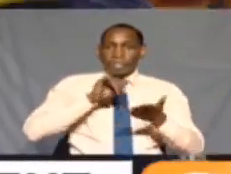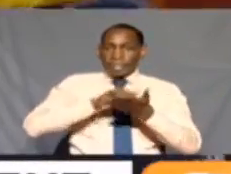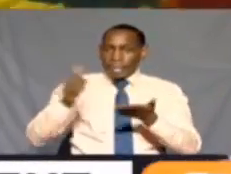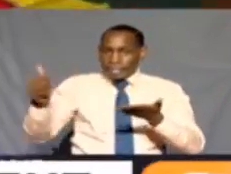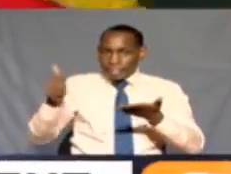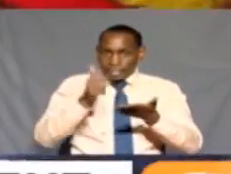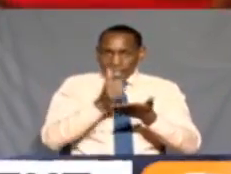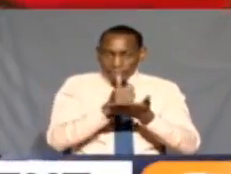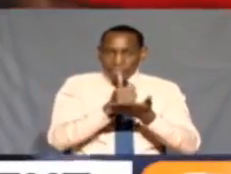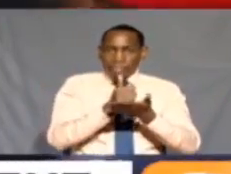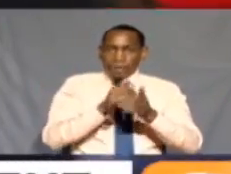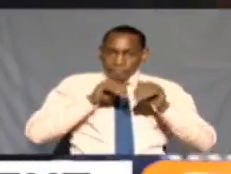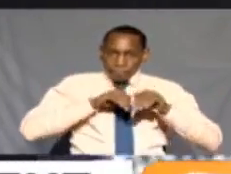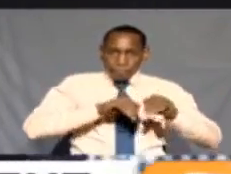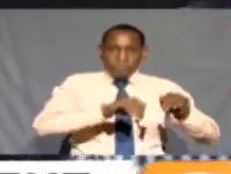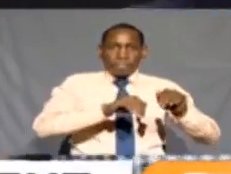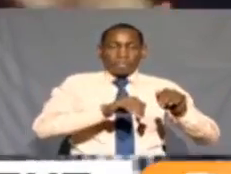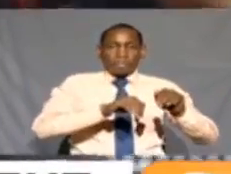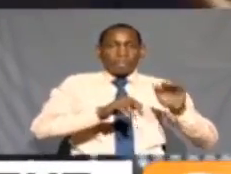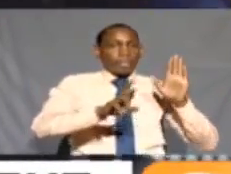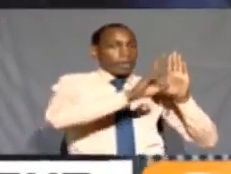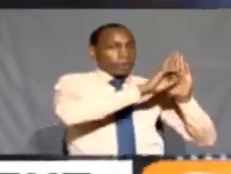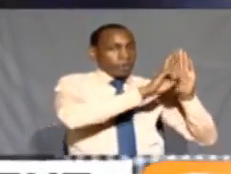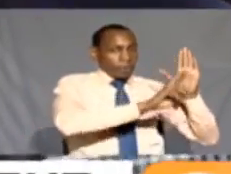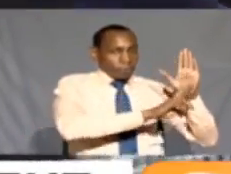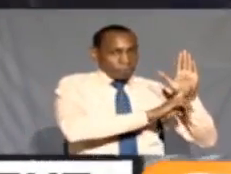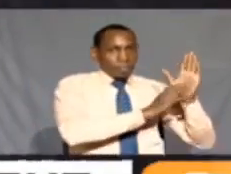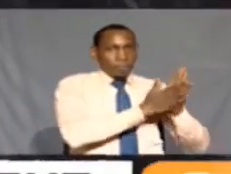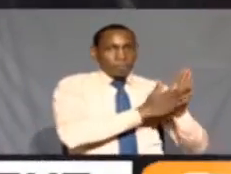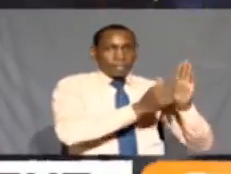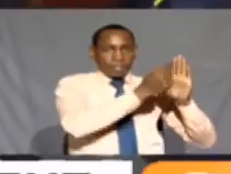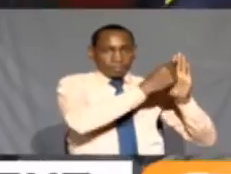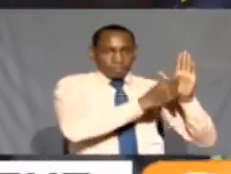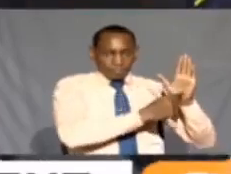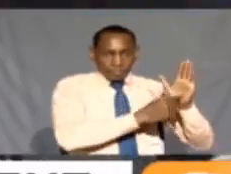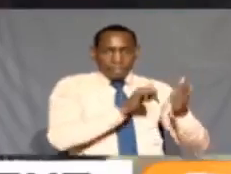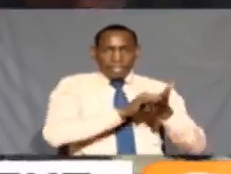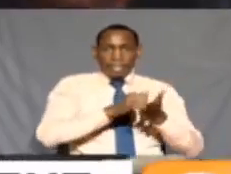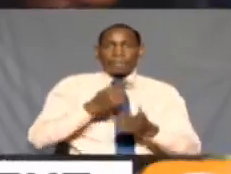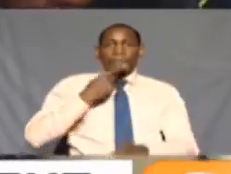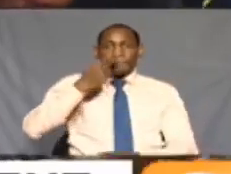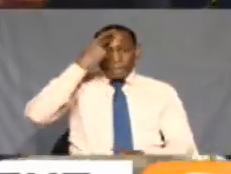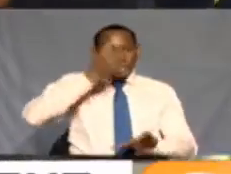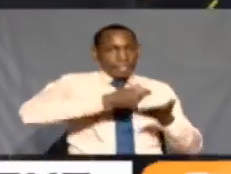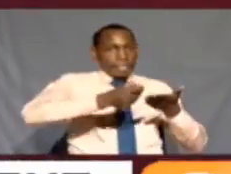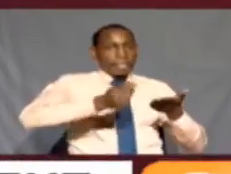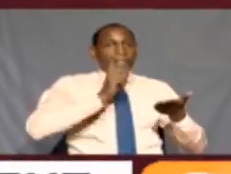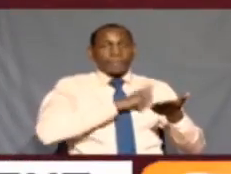admitted strictly in accordance with the rules and regulations that the parent signed.